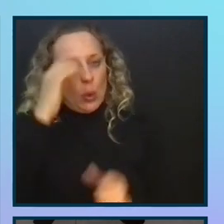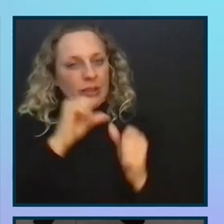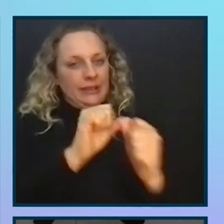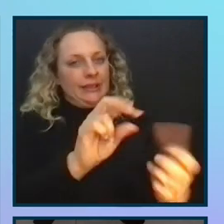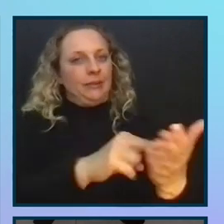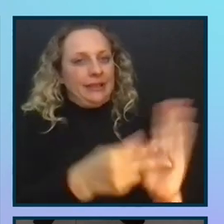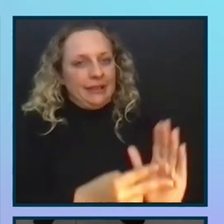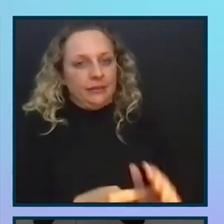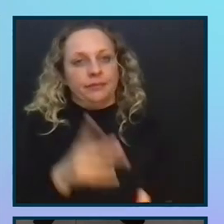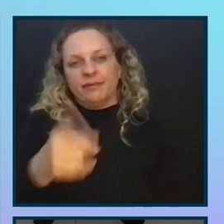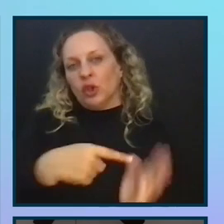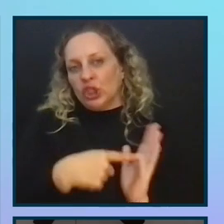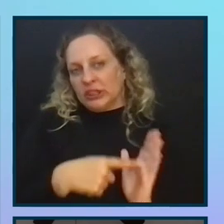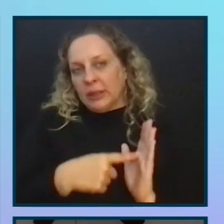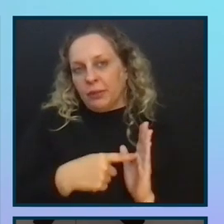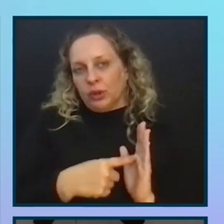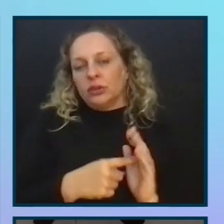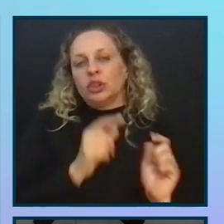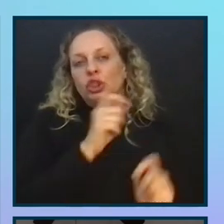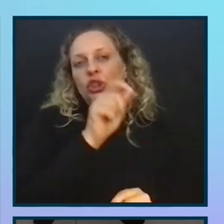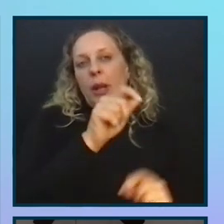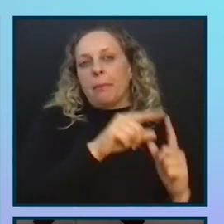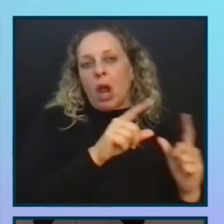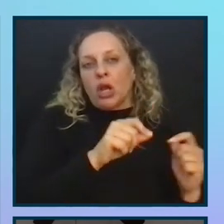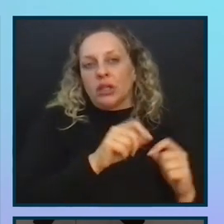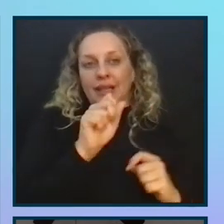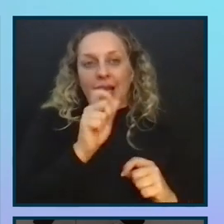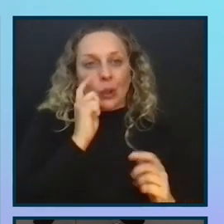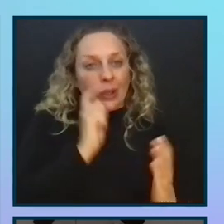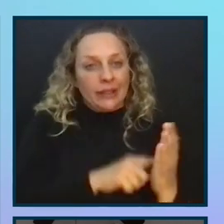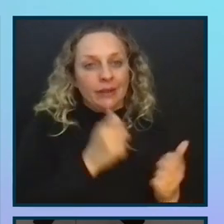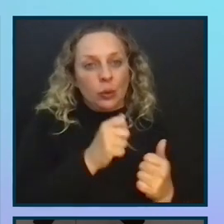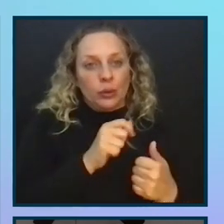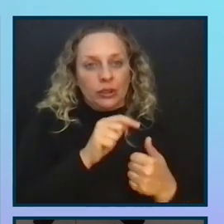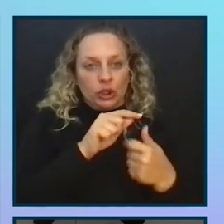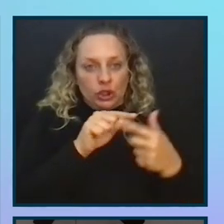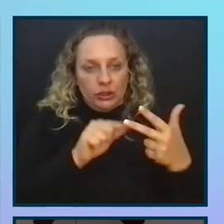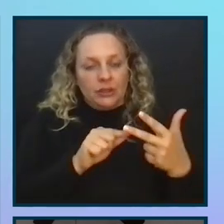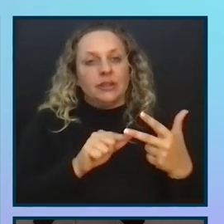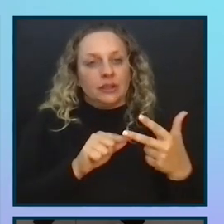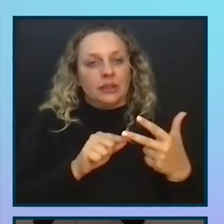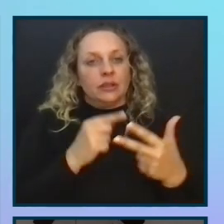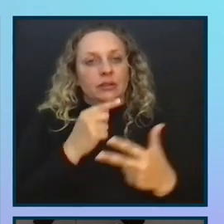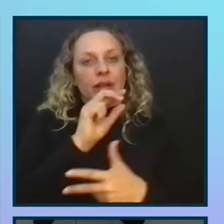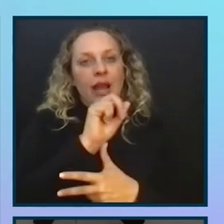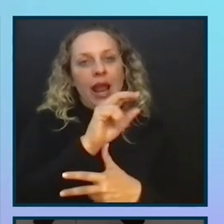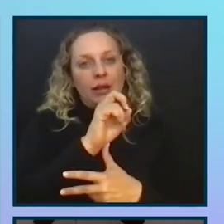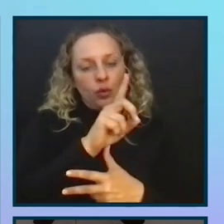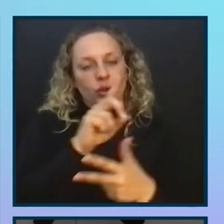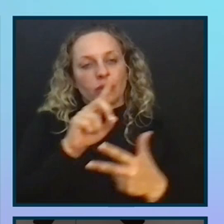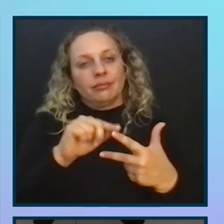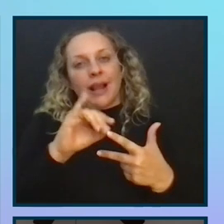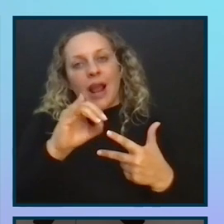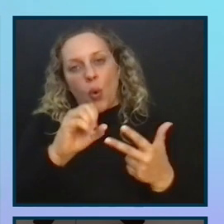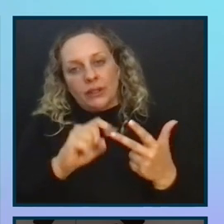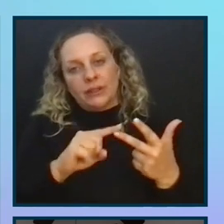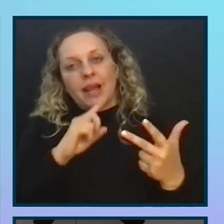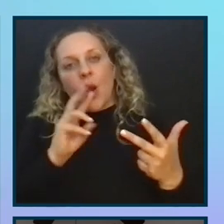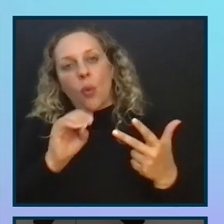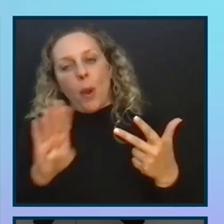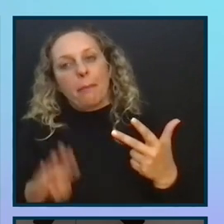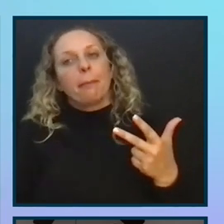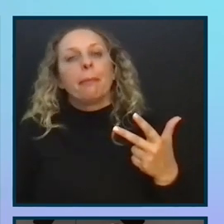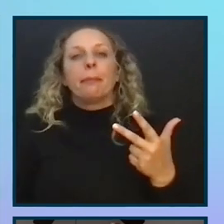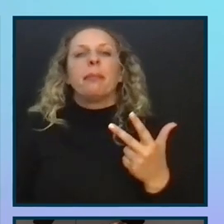Take checkbox as a great example. Can you identify which of the three checkboxes is for Android, iOS, and web? At